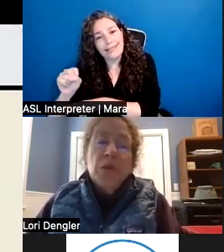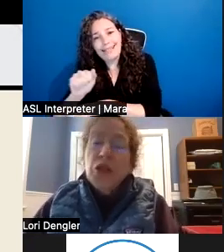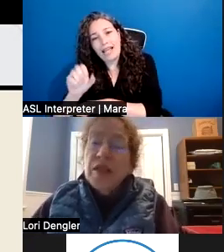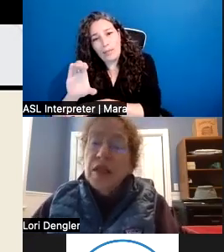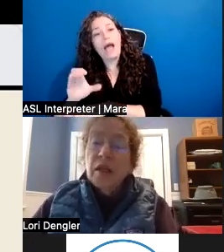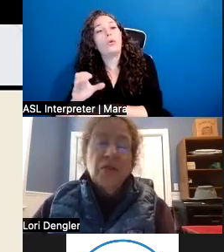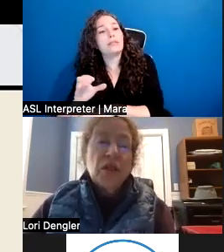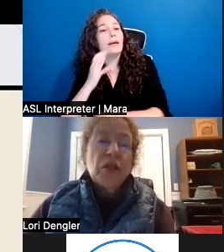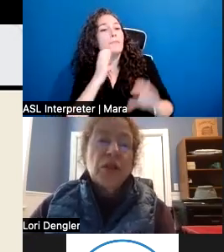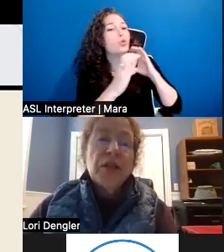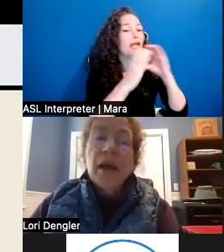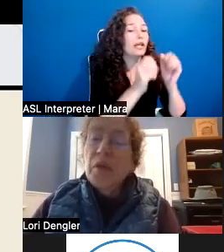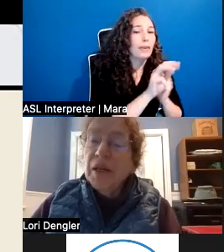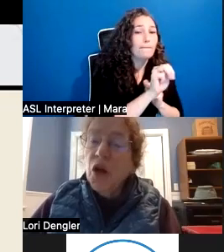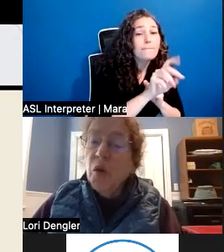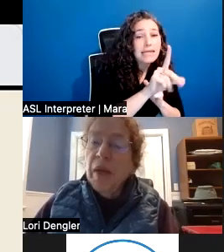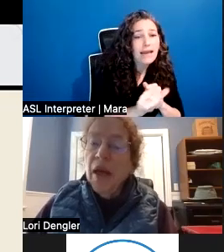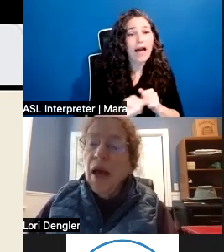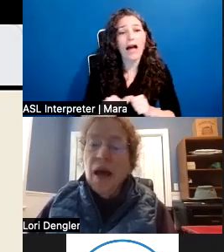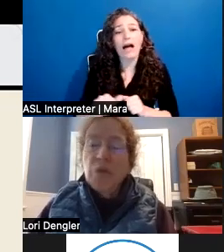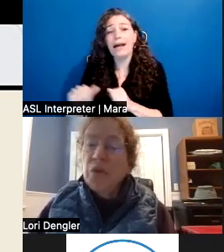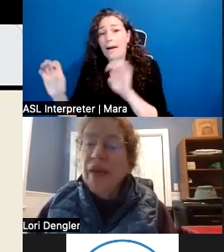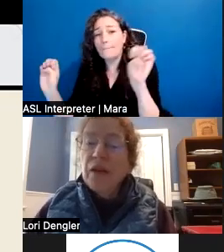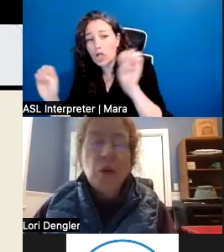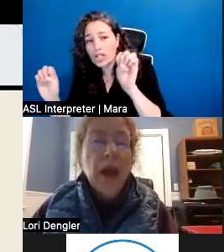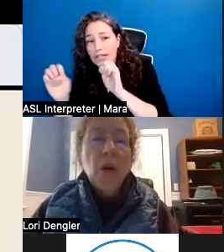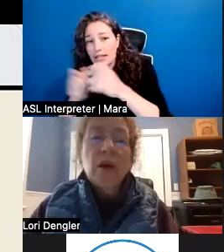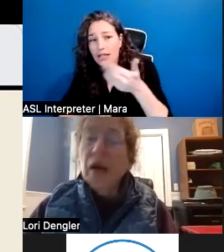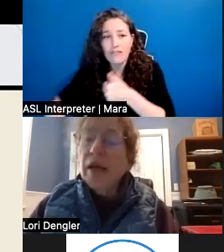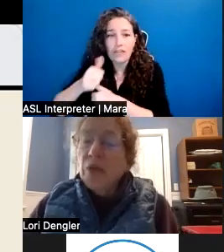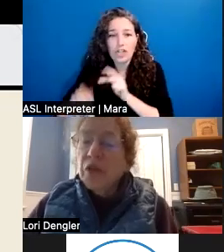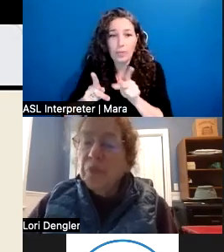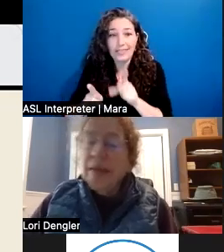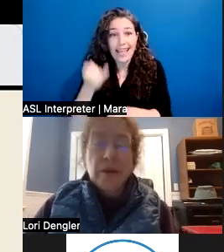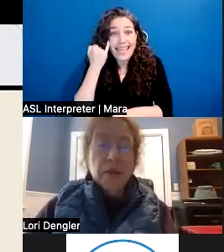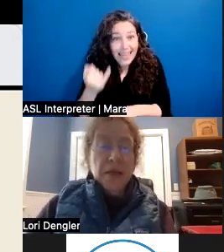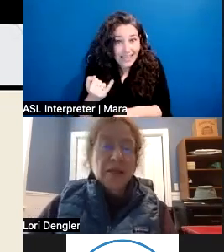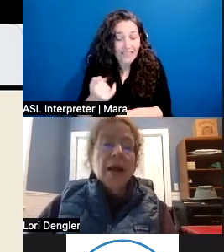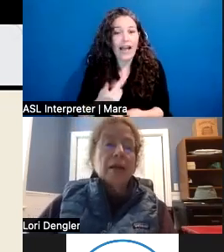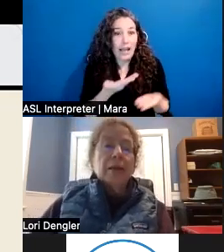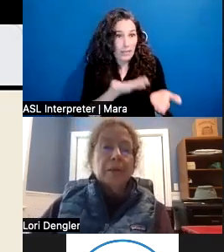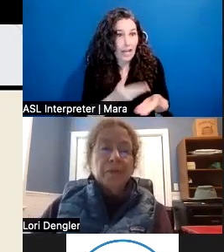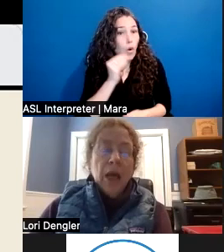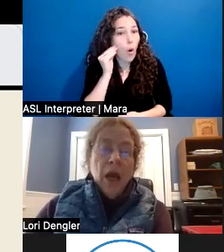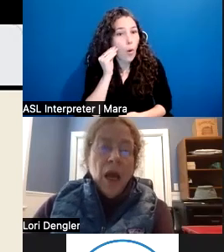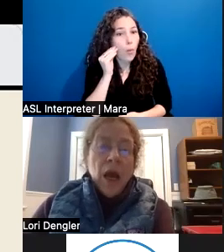with emergency officials, and had I been home, I would have had no power and I would have basically been